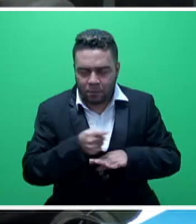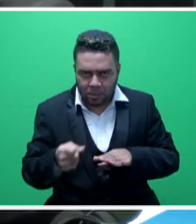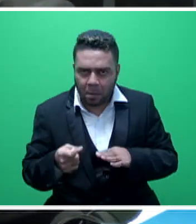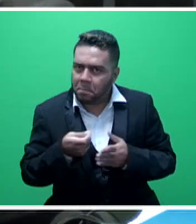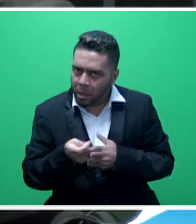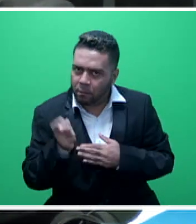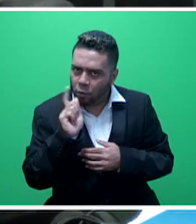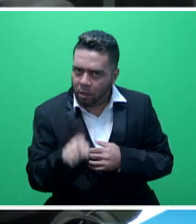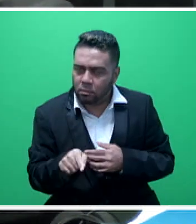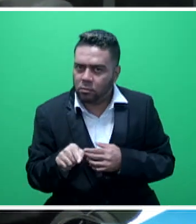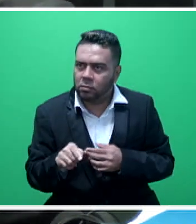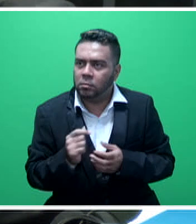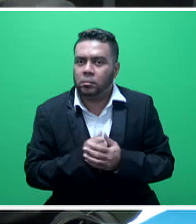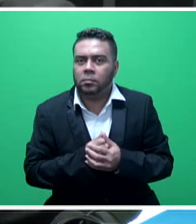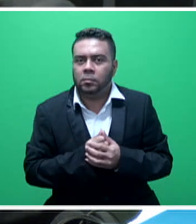Honourable Speaker,